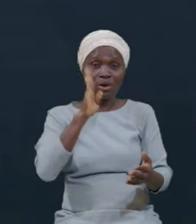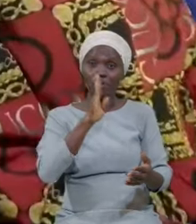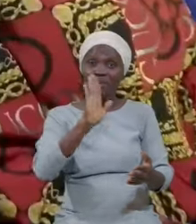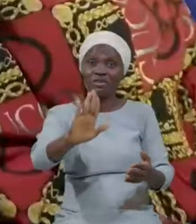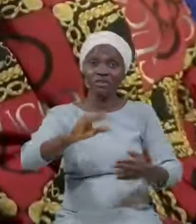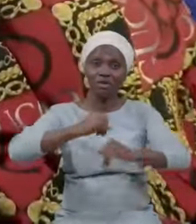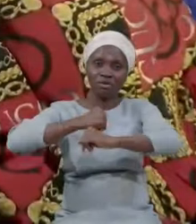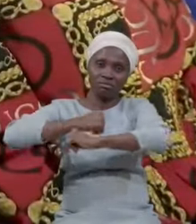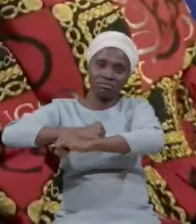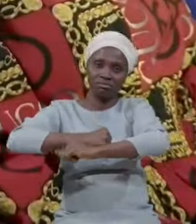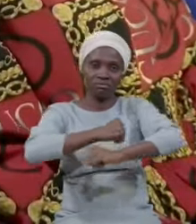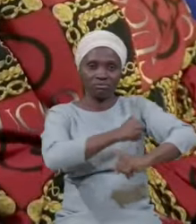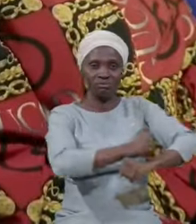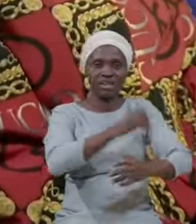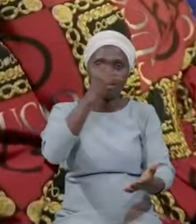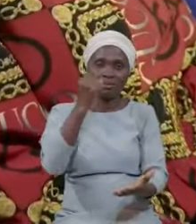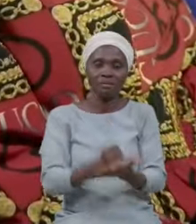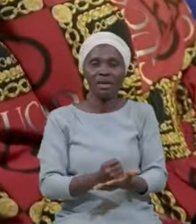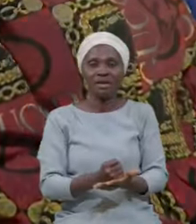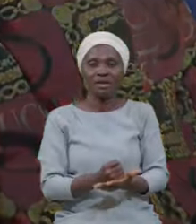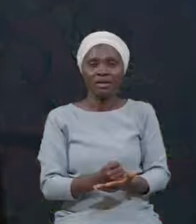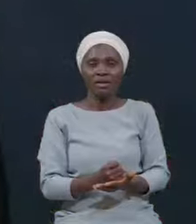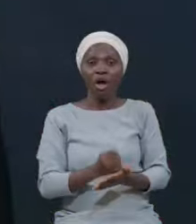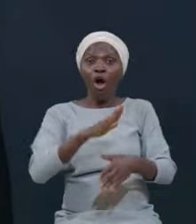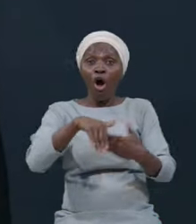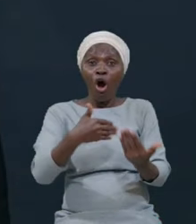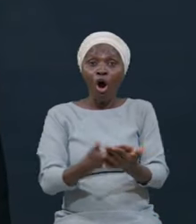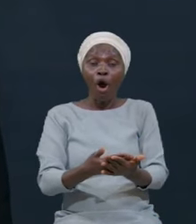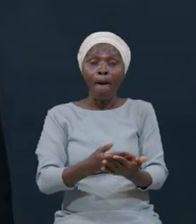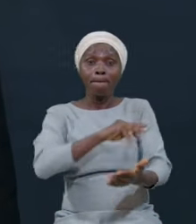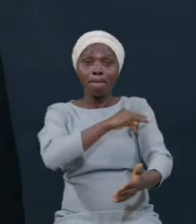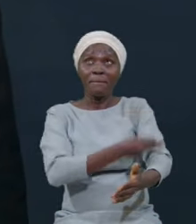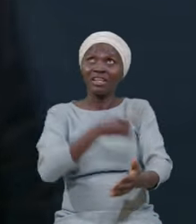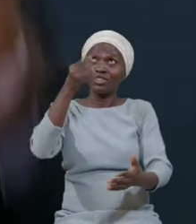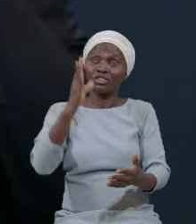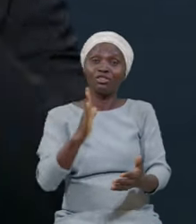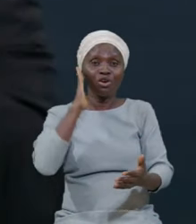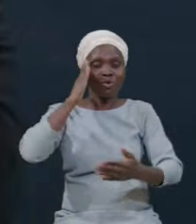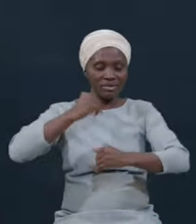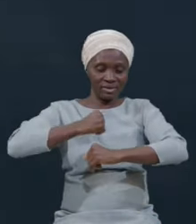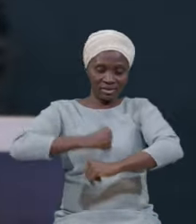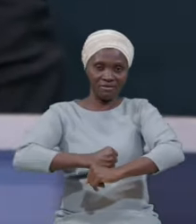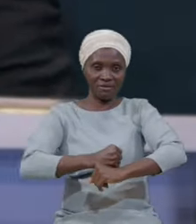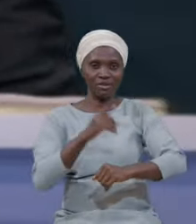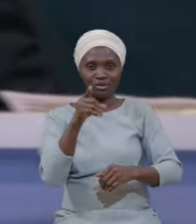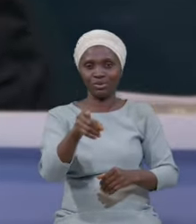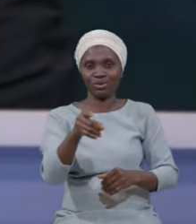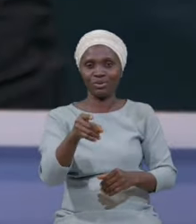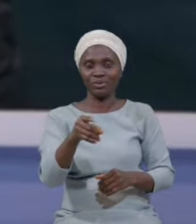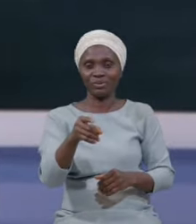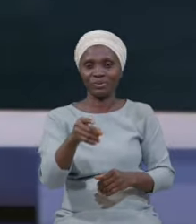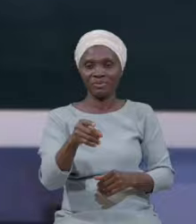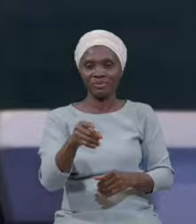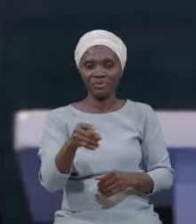Amen. The Almighty will defend you. Anybody as powerful as the